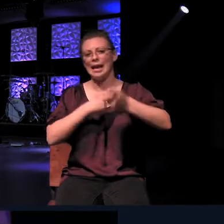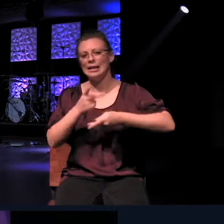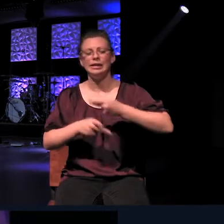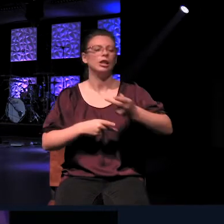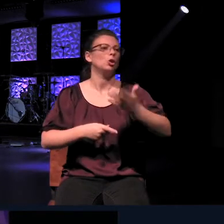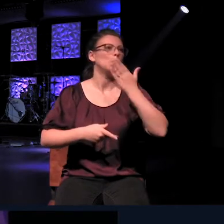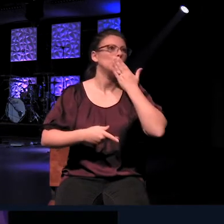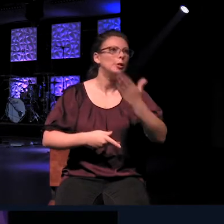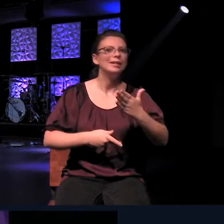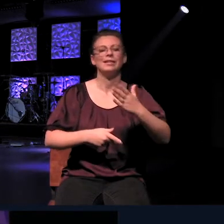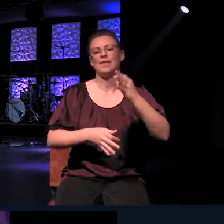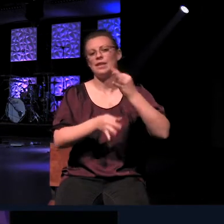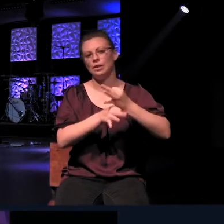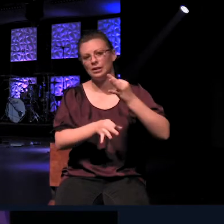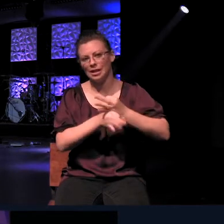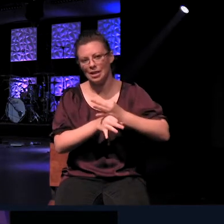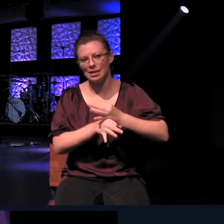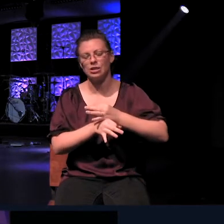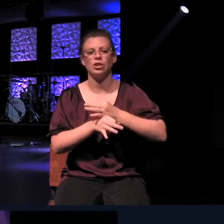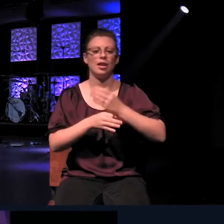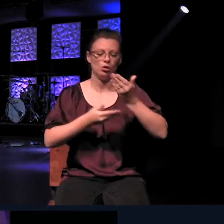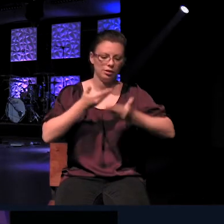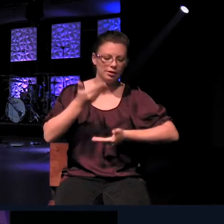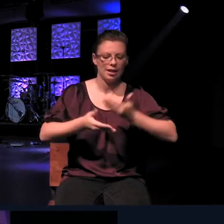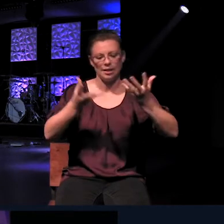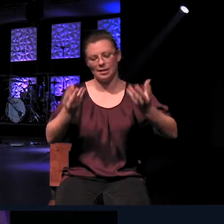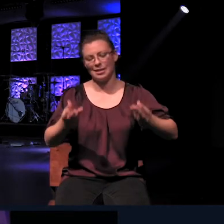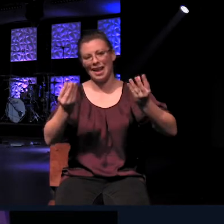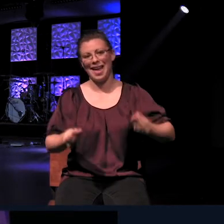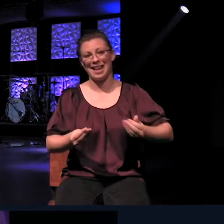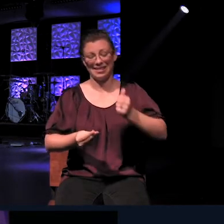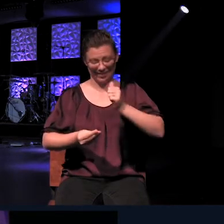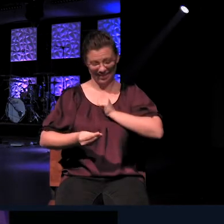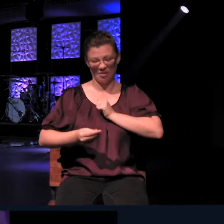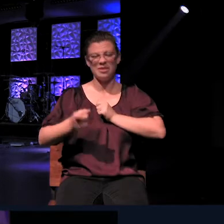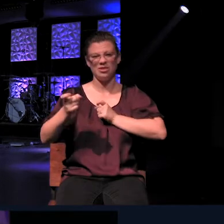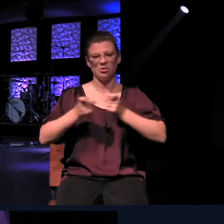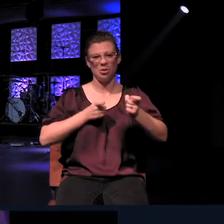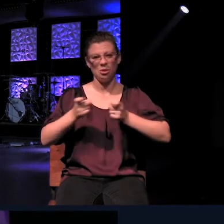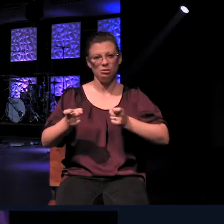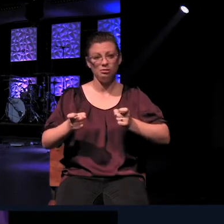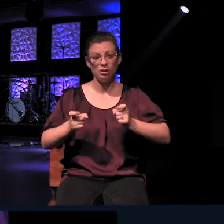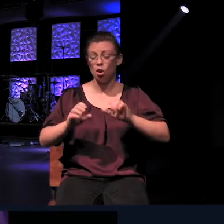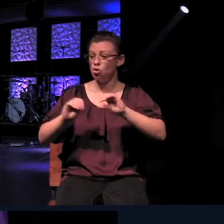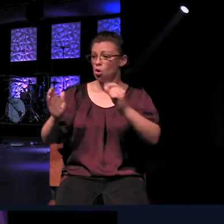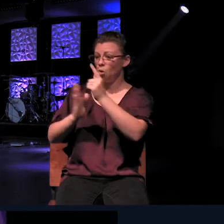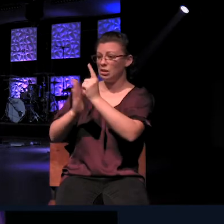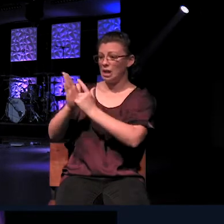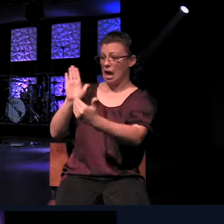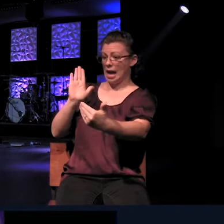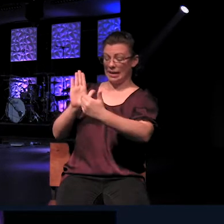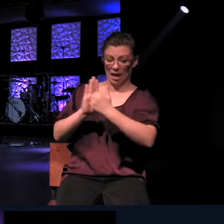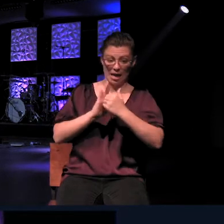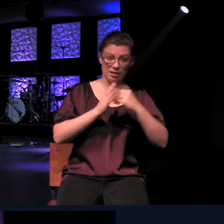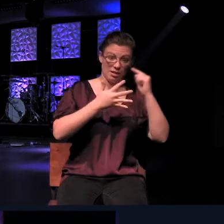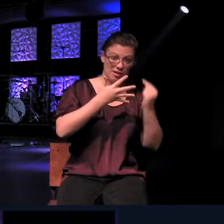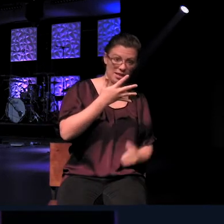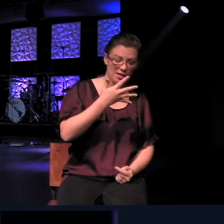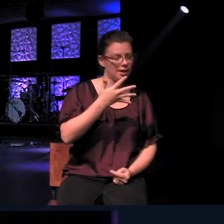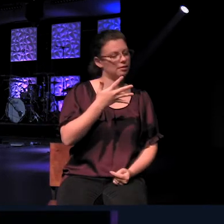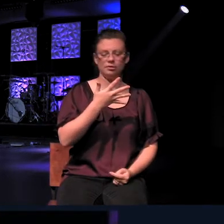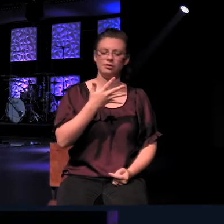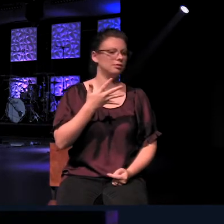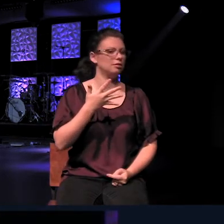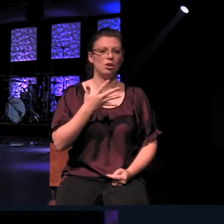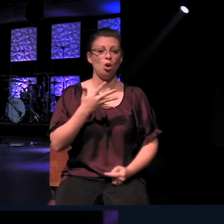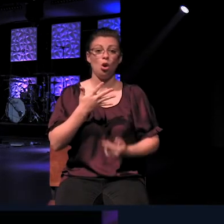kindness, goodness, faithfulness, gentleness, and self-control. There is no law against these things.